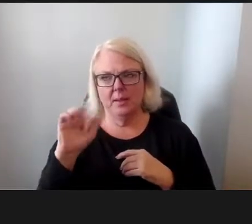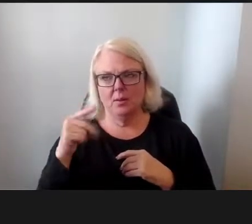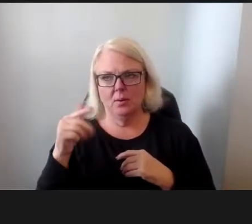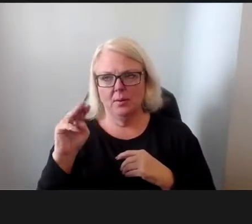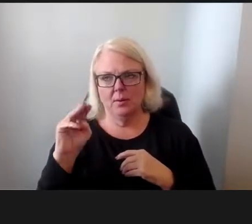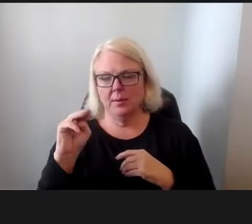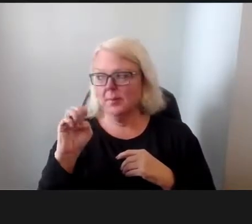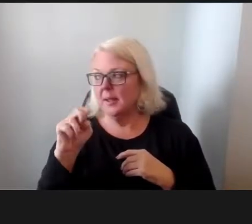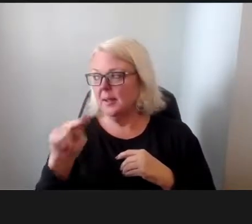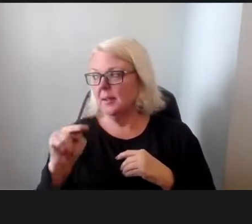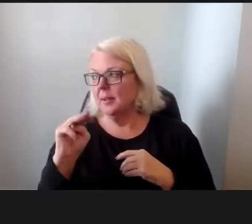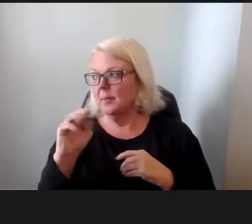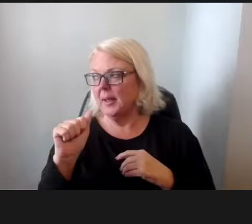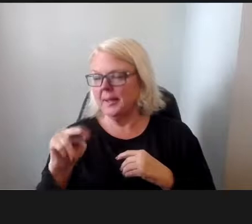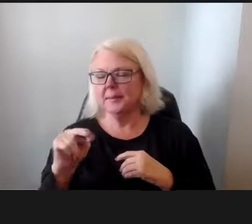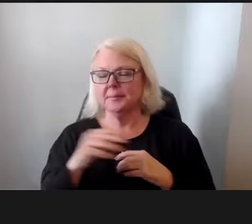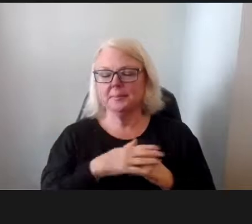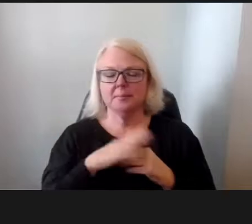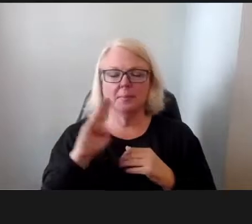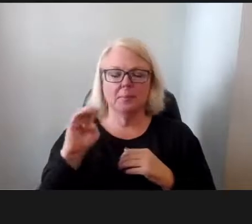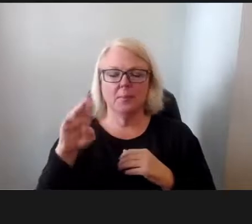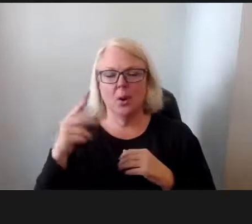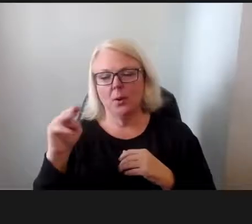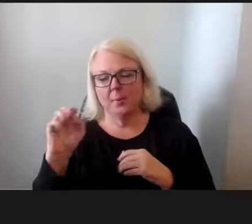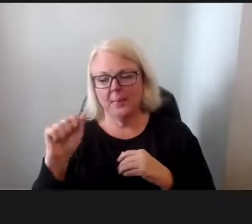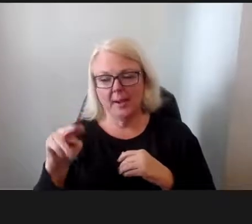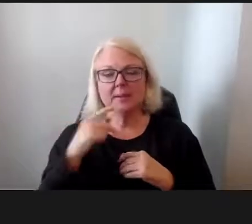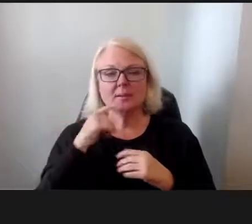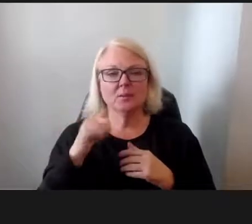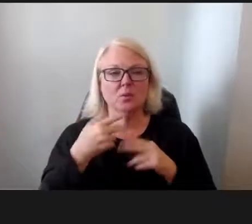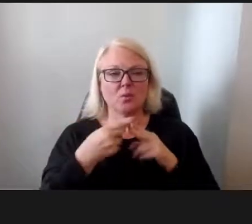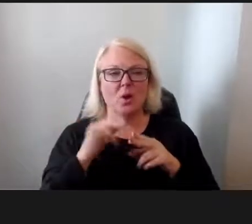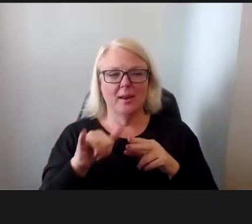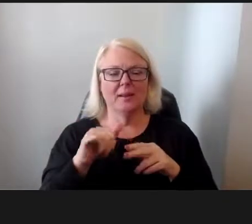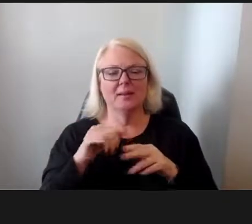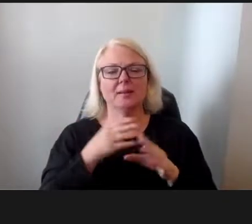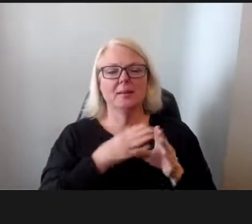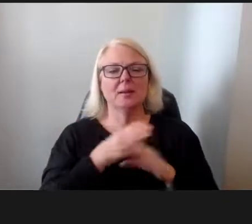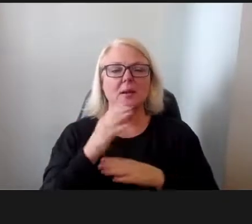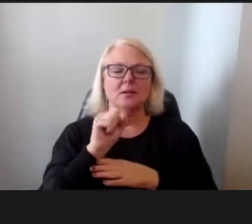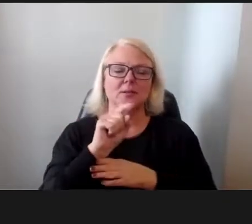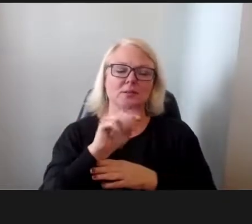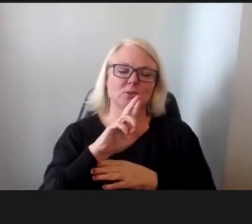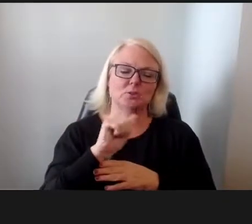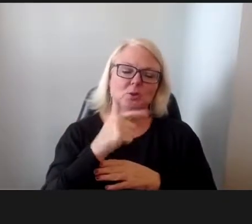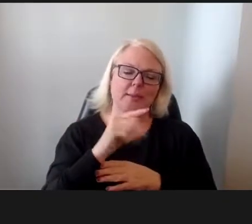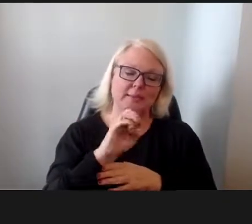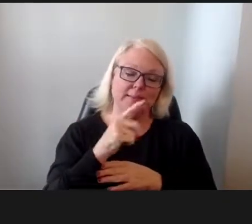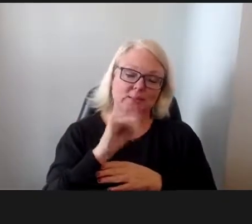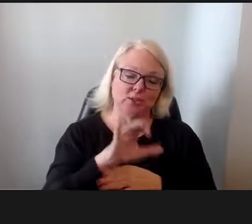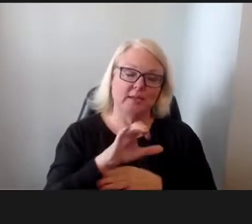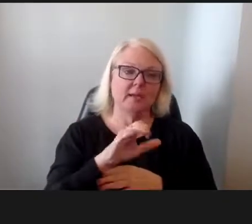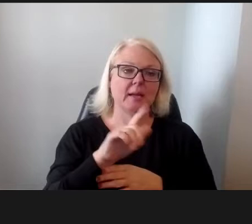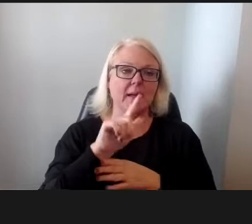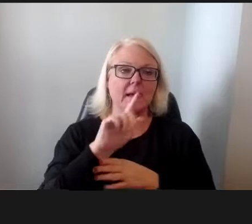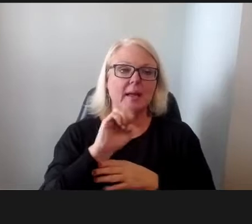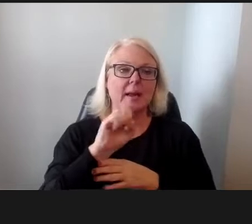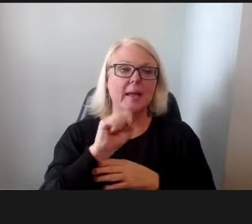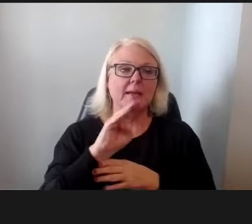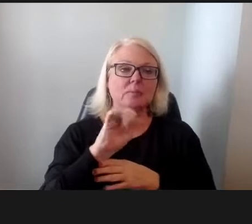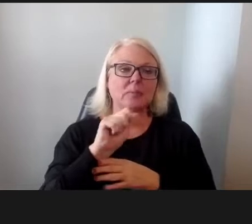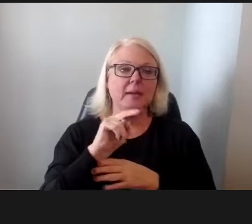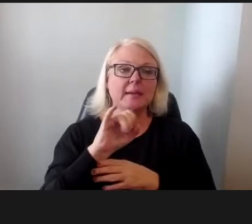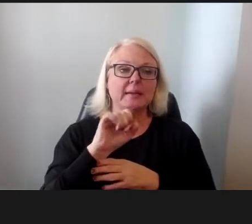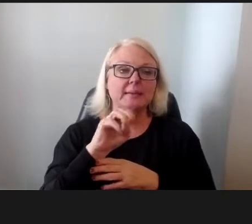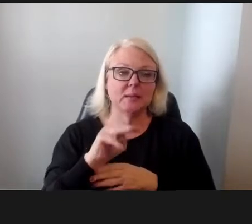Baerbergman, has called, he was calling it at the time, strategic lesbianism. And what he meant in that point, which he